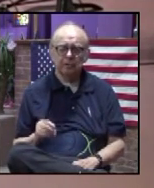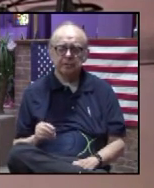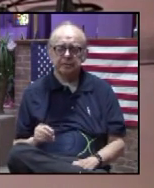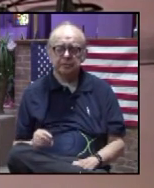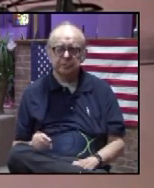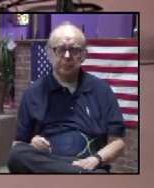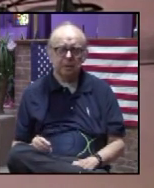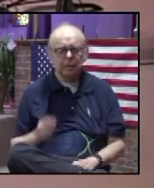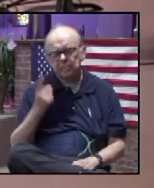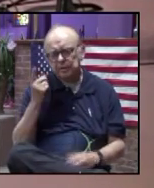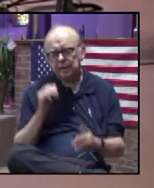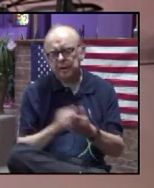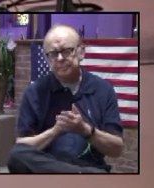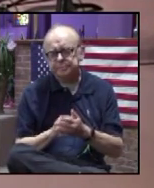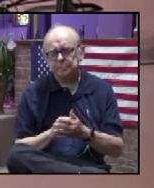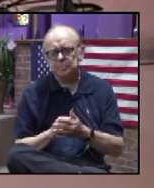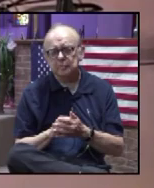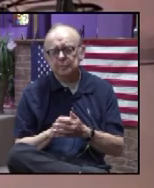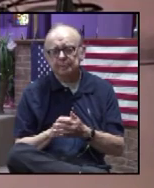You understand?